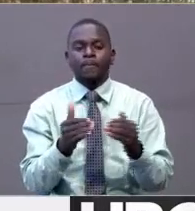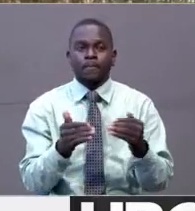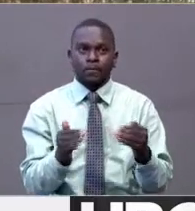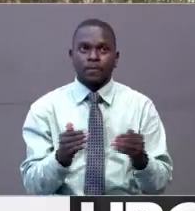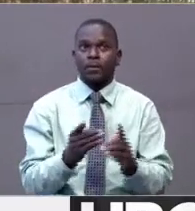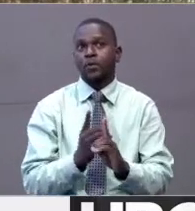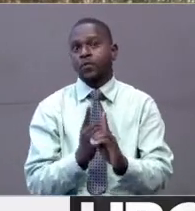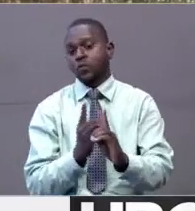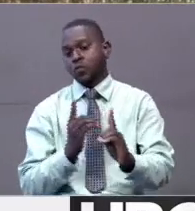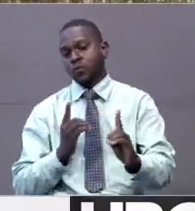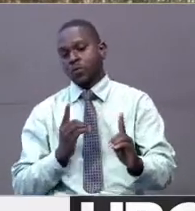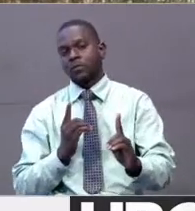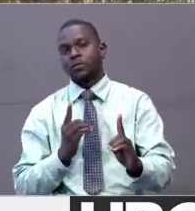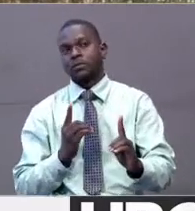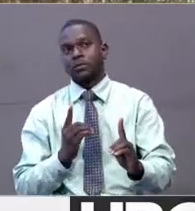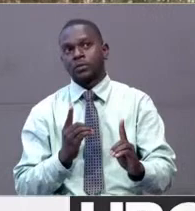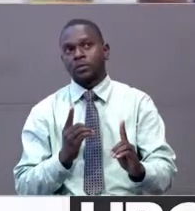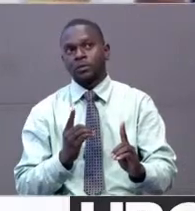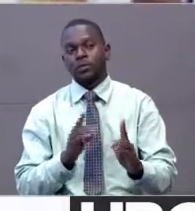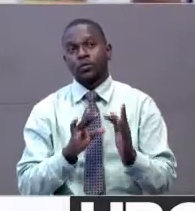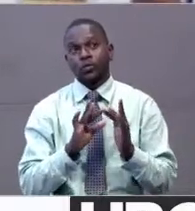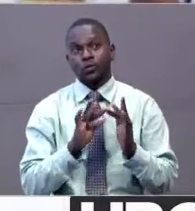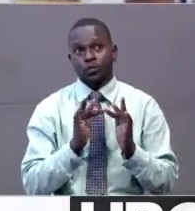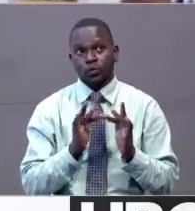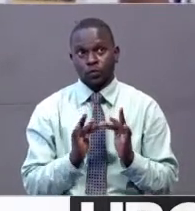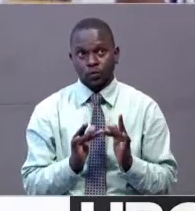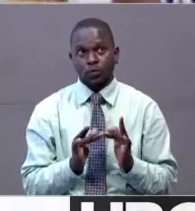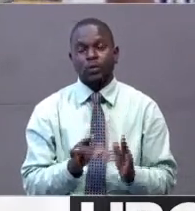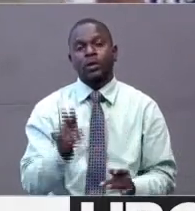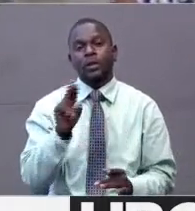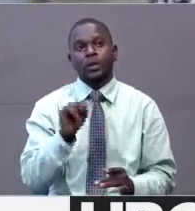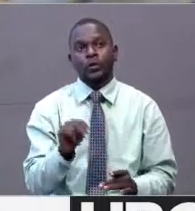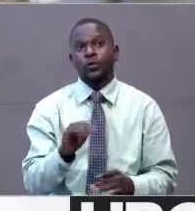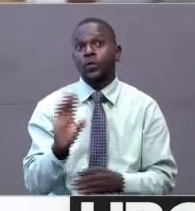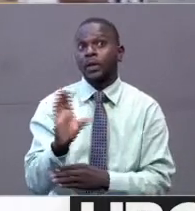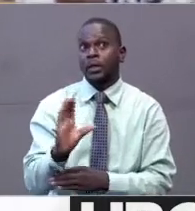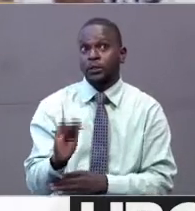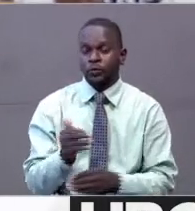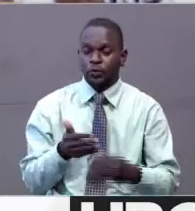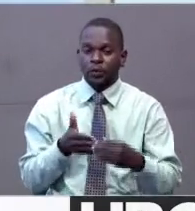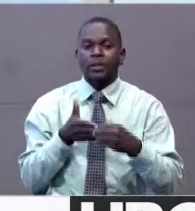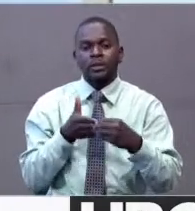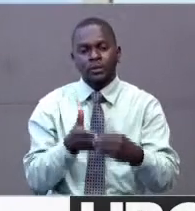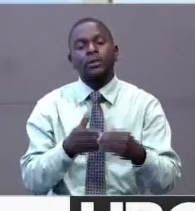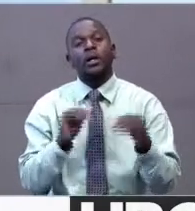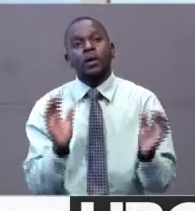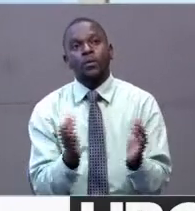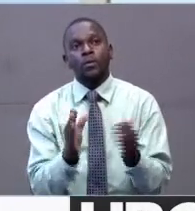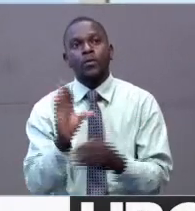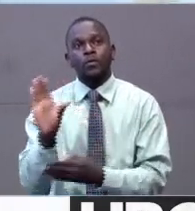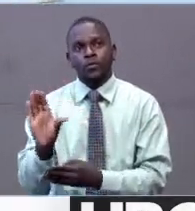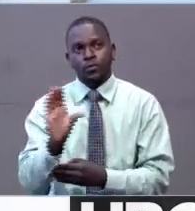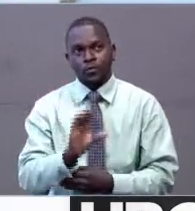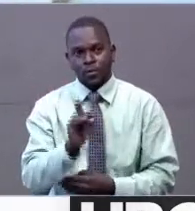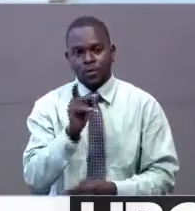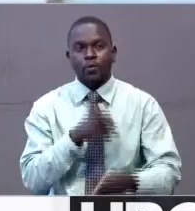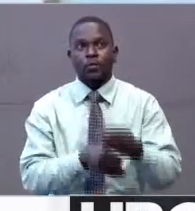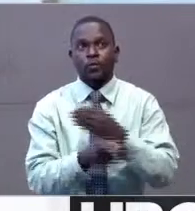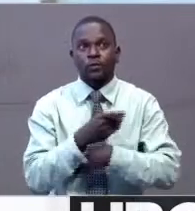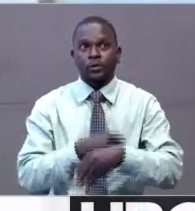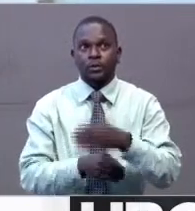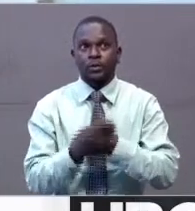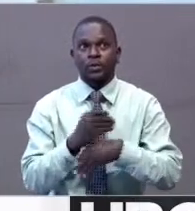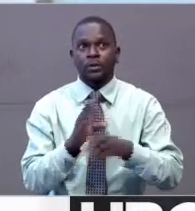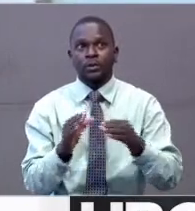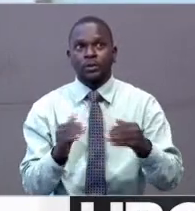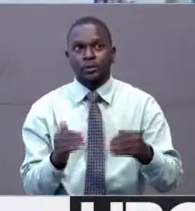left behind in the digital world. National Council leaders were asked to mobilize for more funding to the persons with